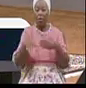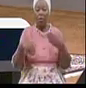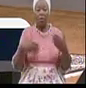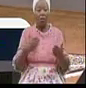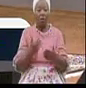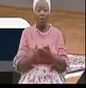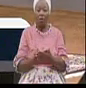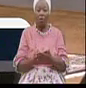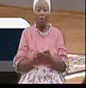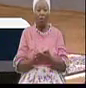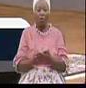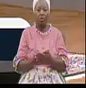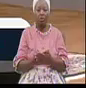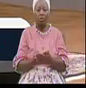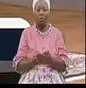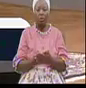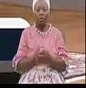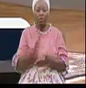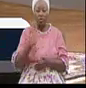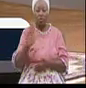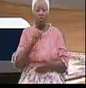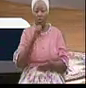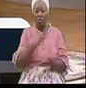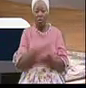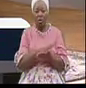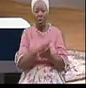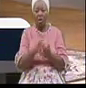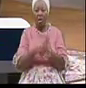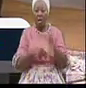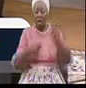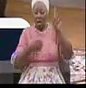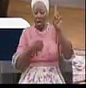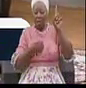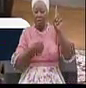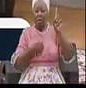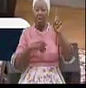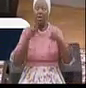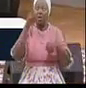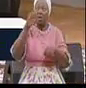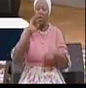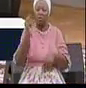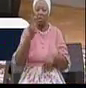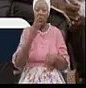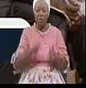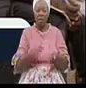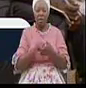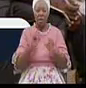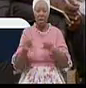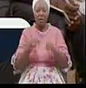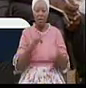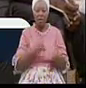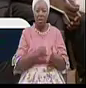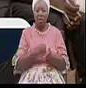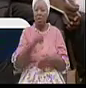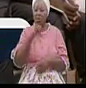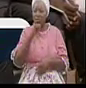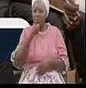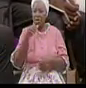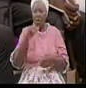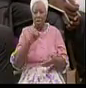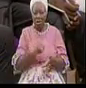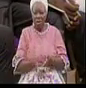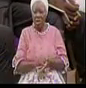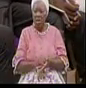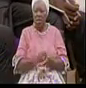all uncleannesses. I is the one that can do it. Not that